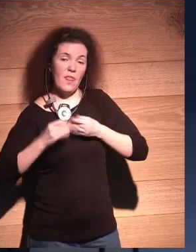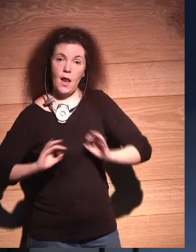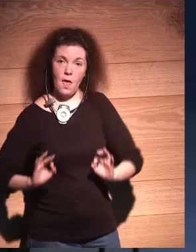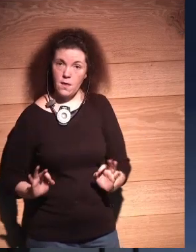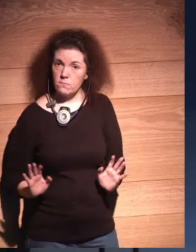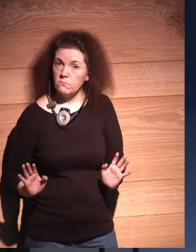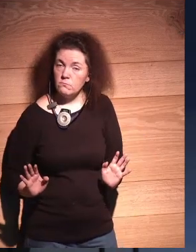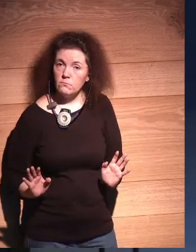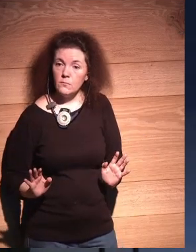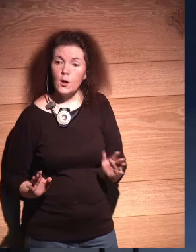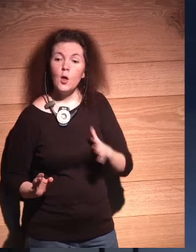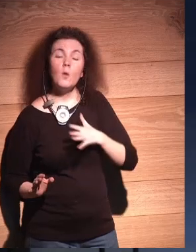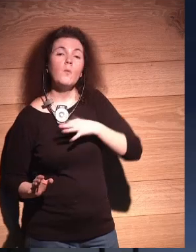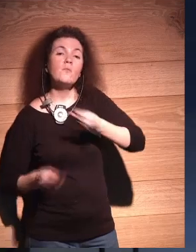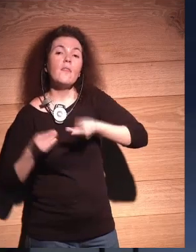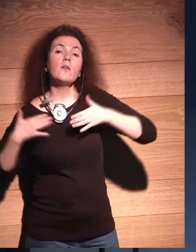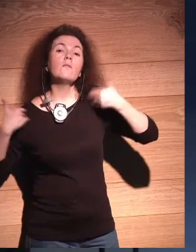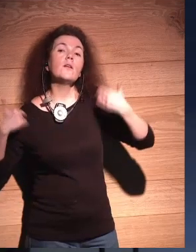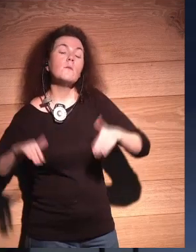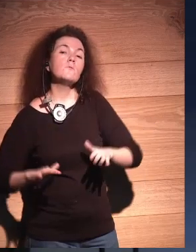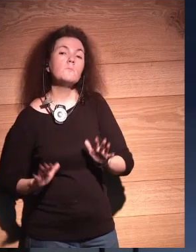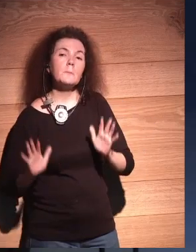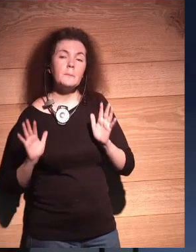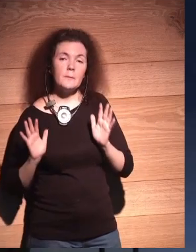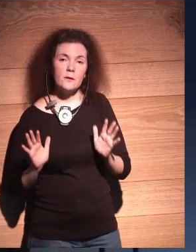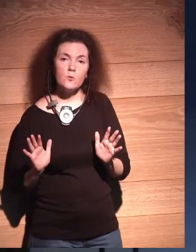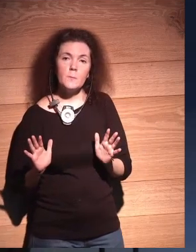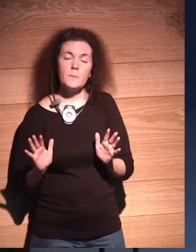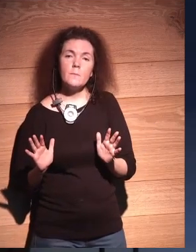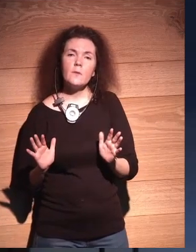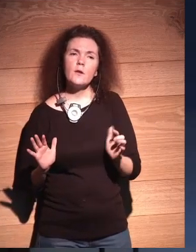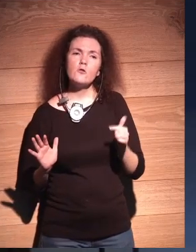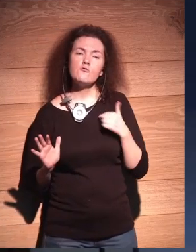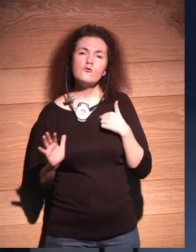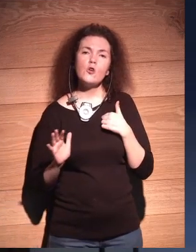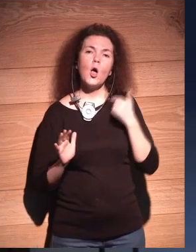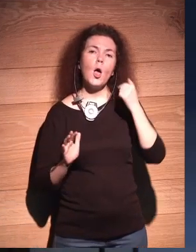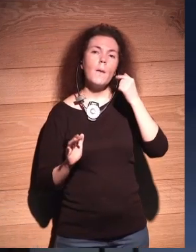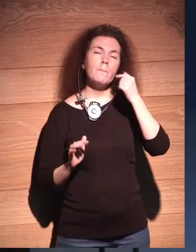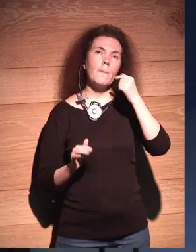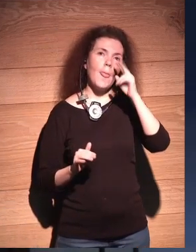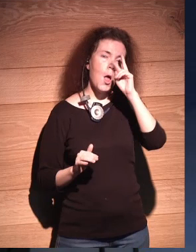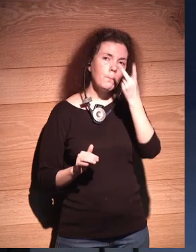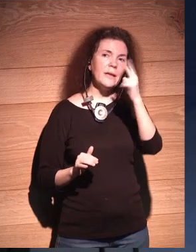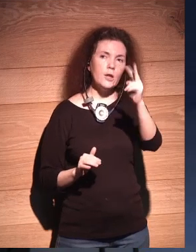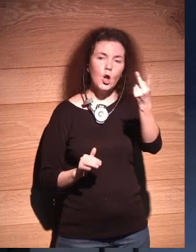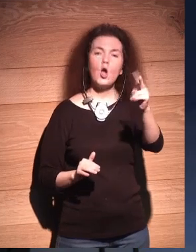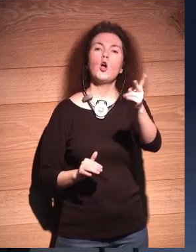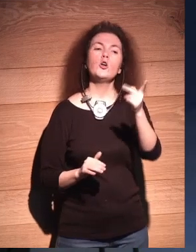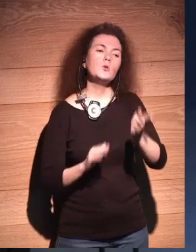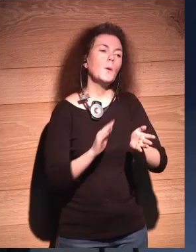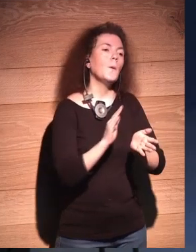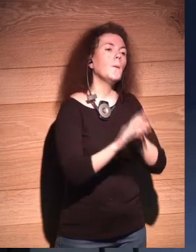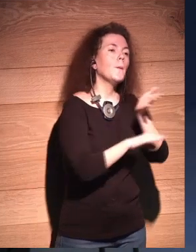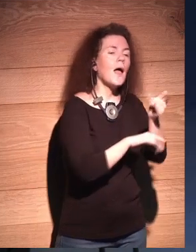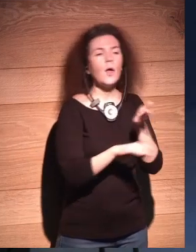So I go back and forth. I tend to make things that are more political when there's a swing